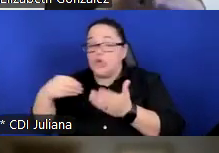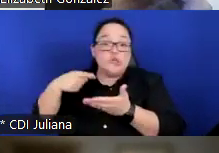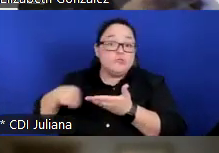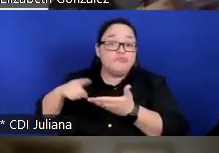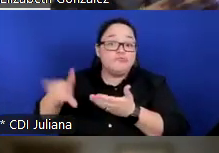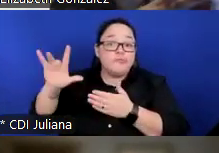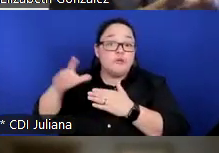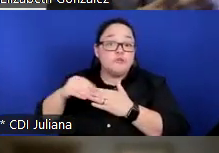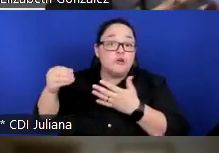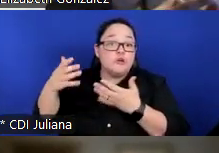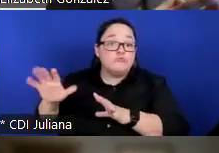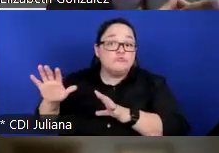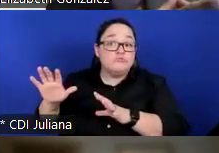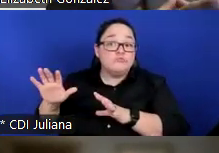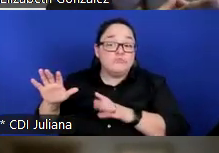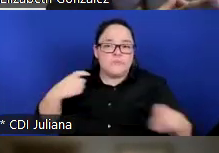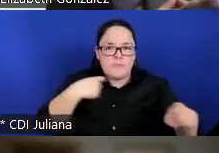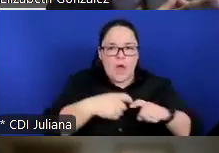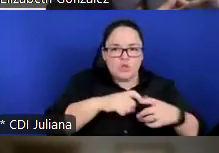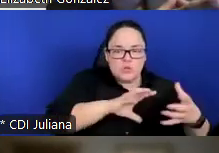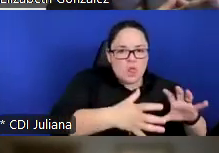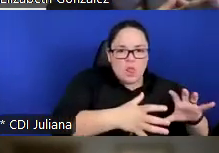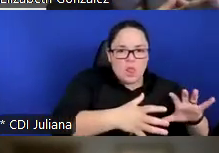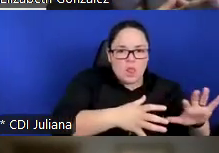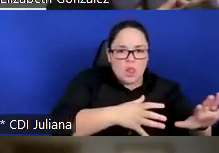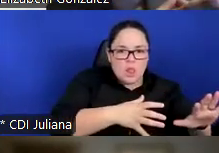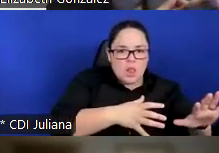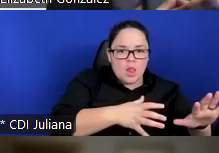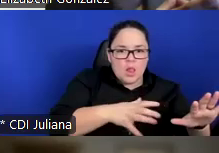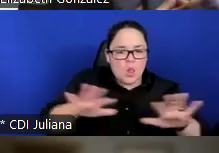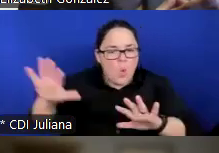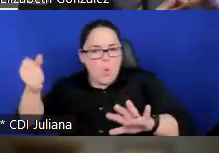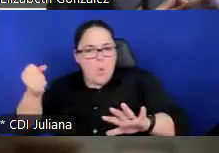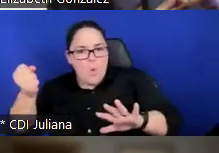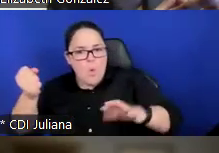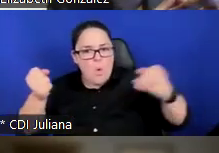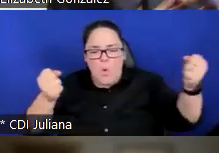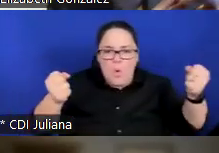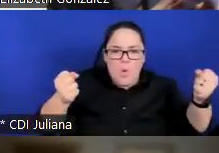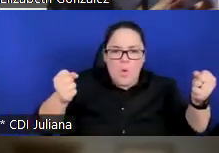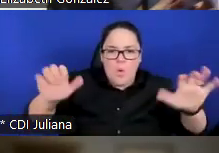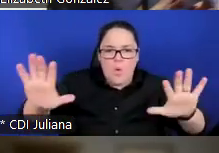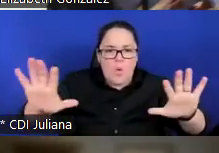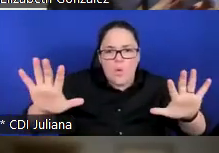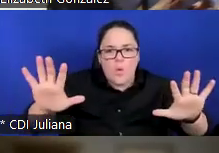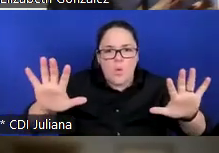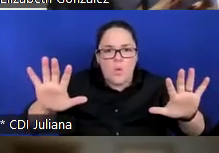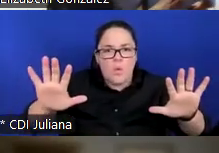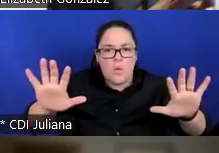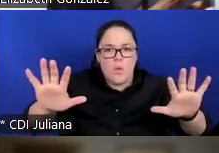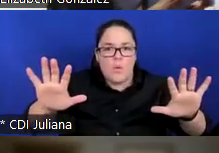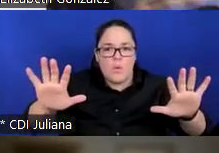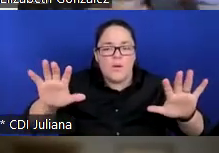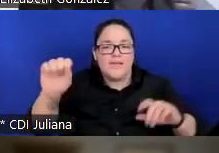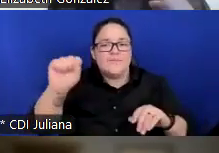pagos mínimos, piensen cuánto está pagando usted a estas tarjetas de crédito cada mes. Wait a minute, Elizabeth, please. I